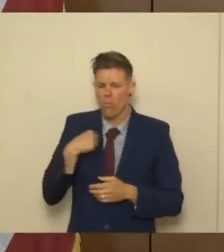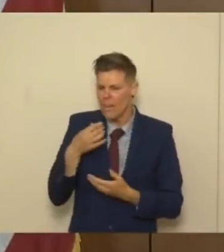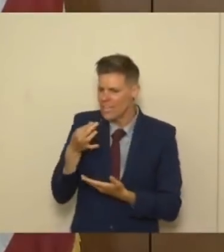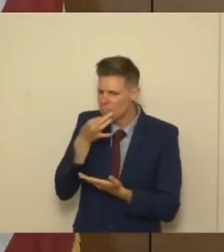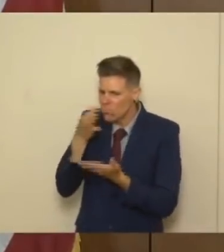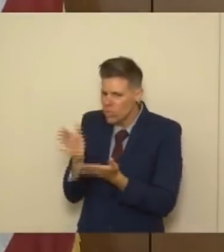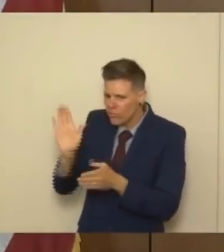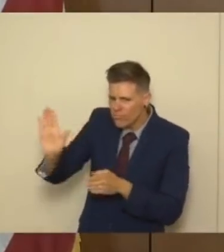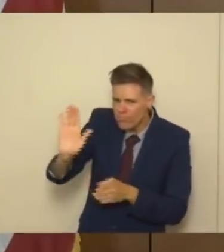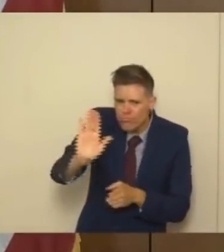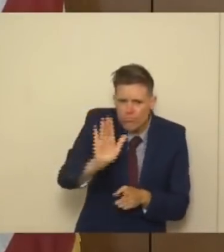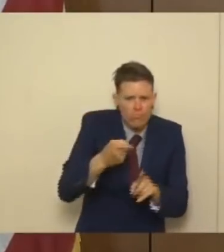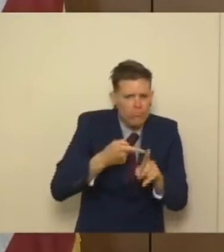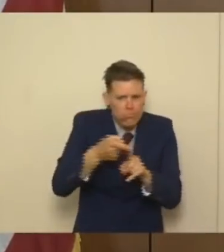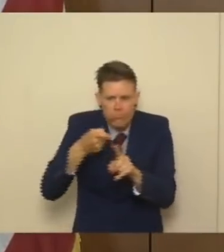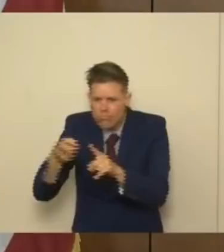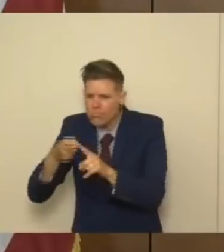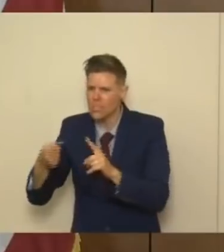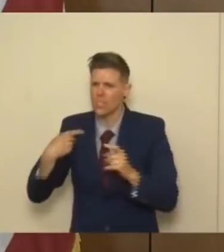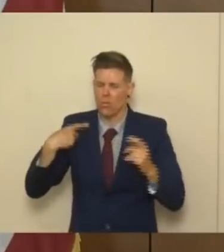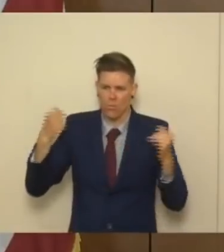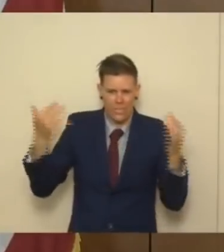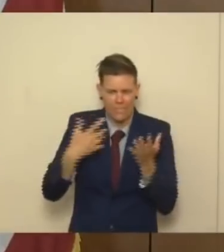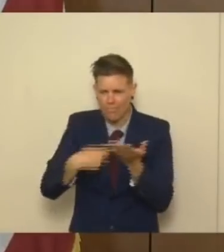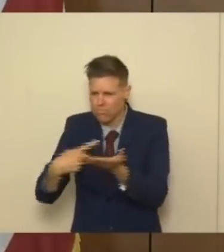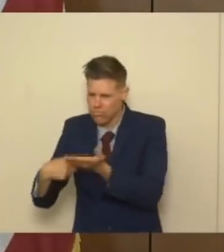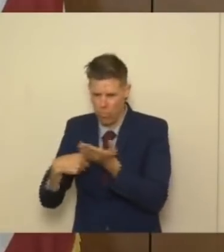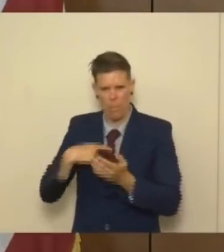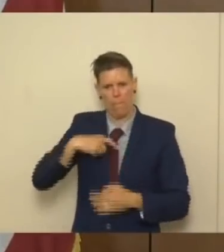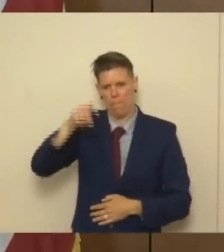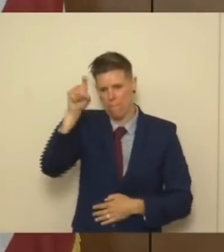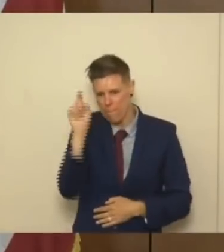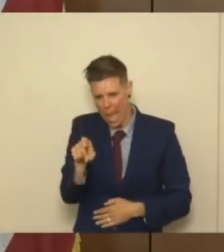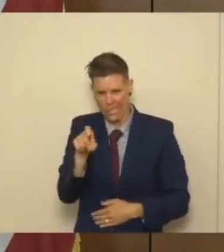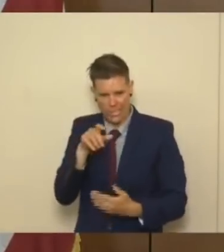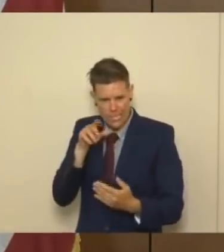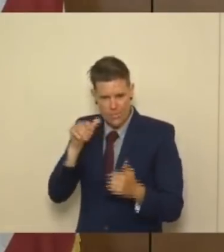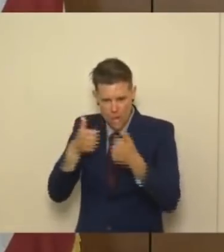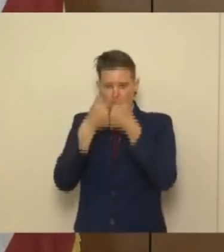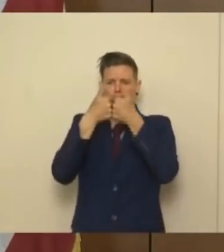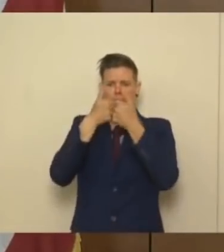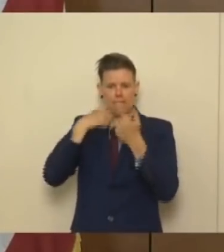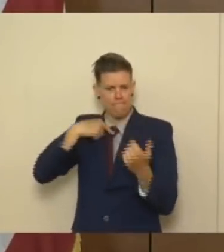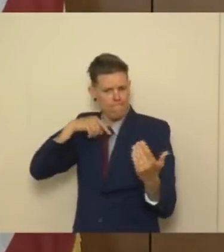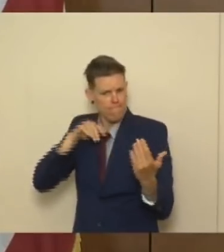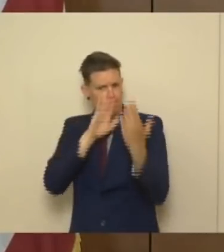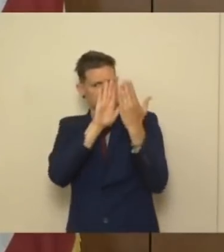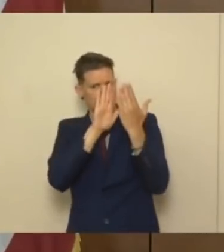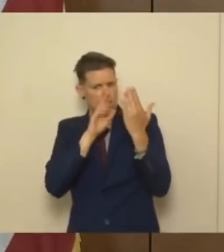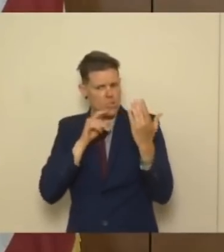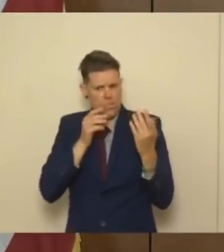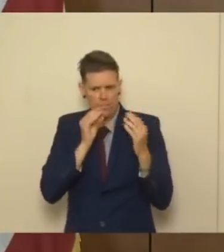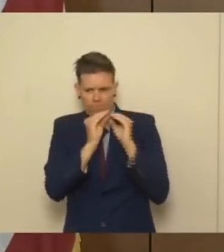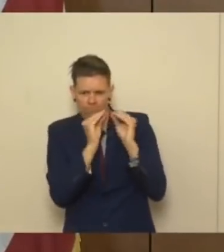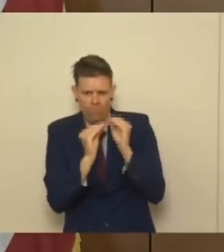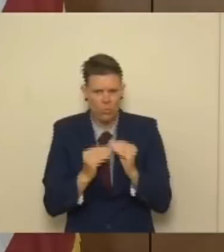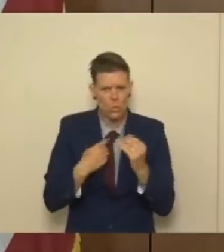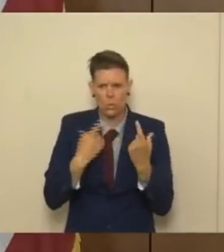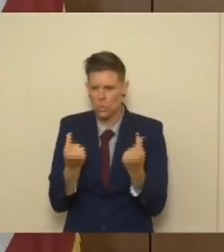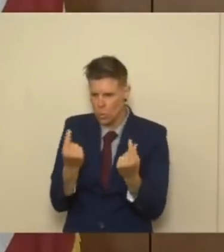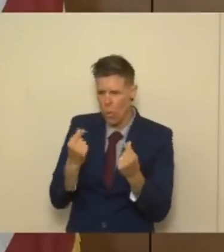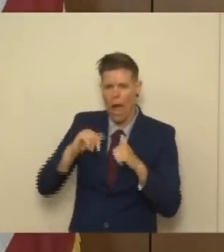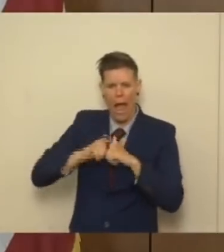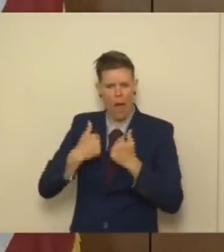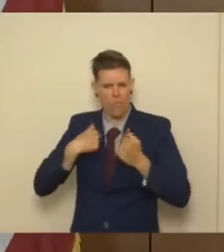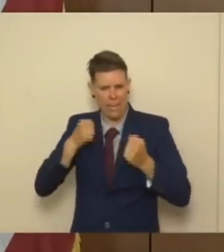to meet this challenge head on and to do it in the most productive, proactive way for our New Mexico families and our students. But